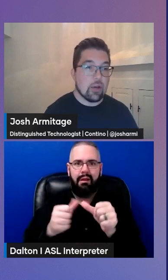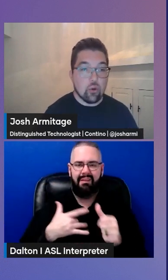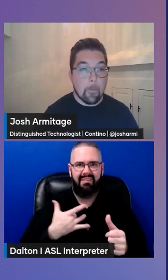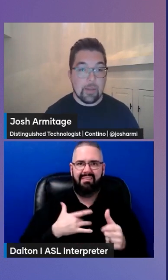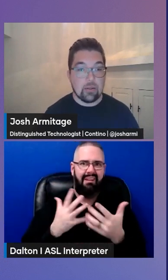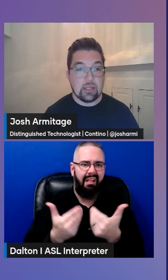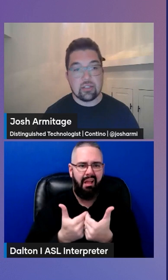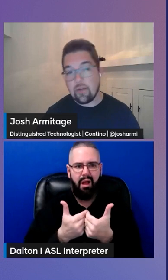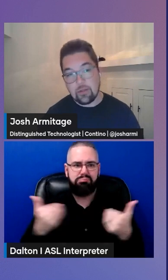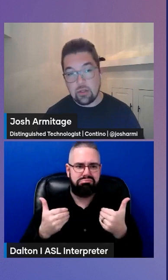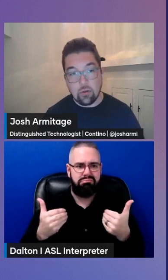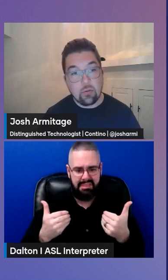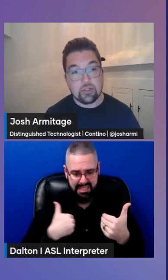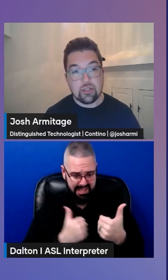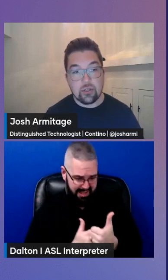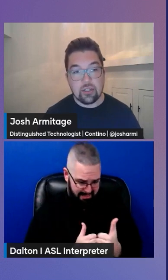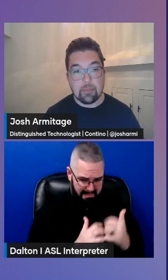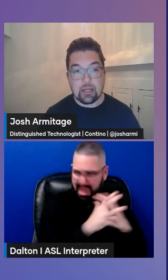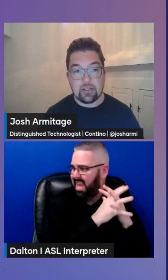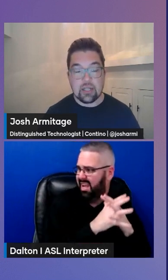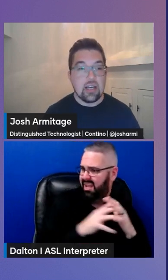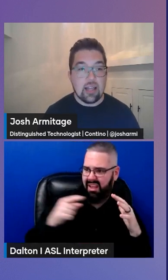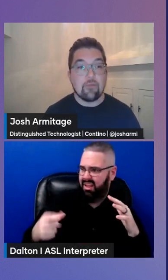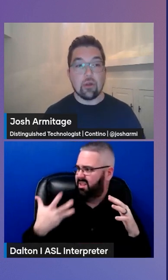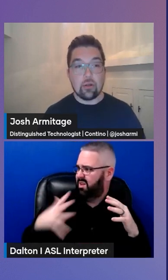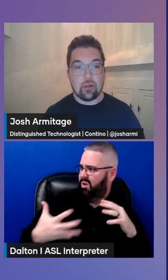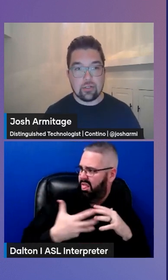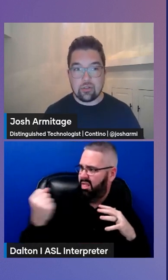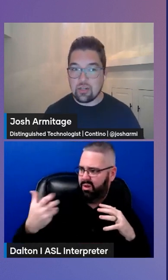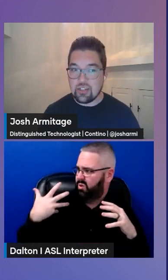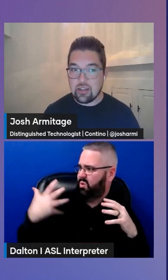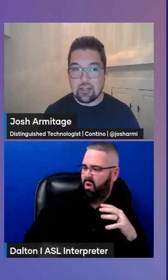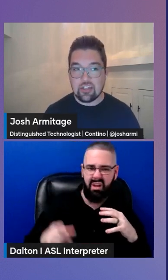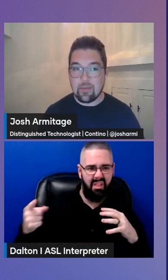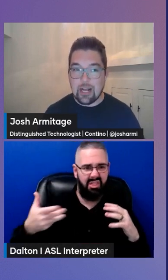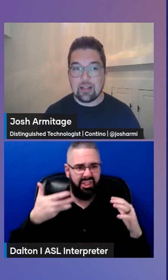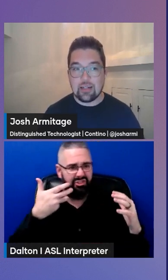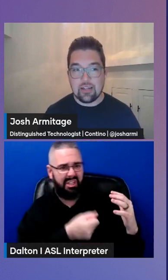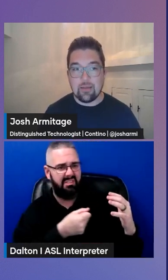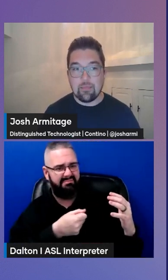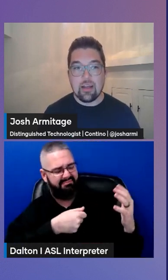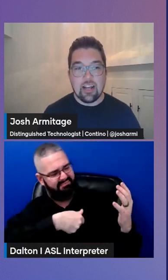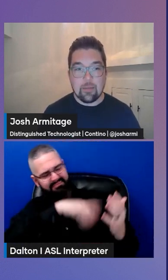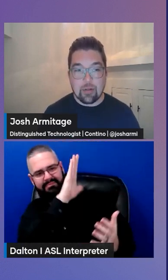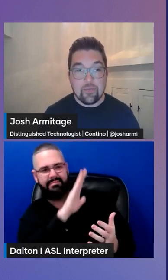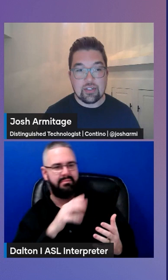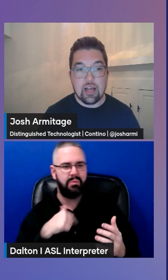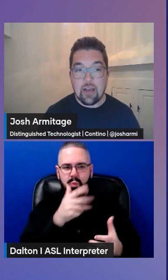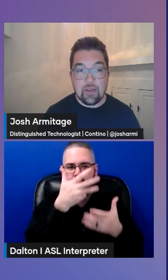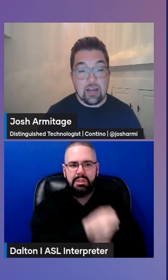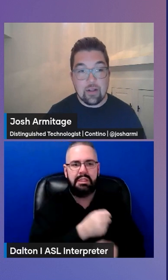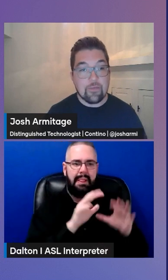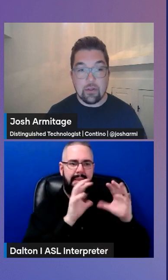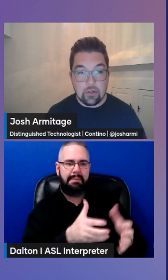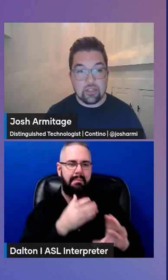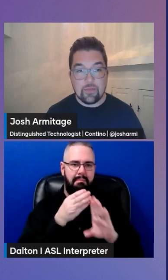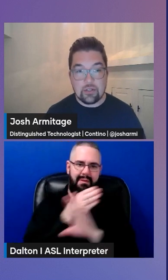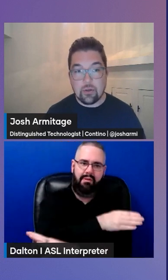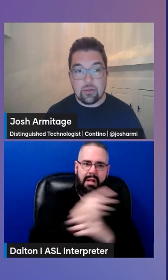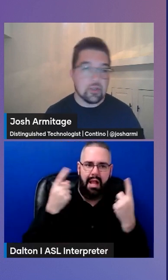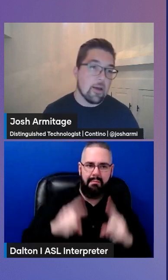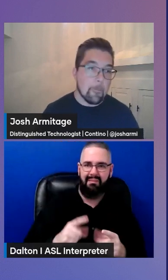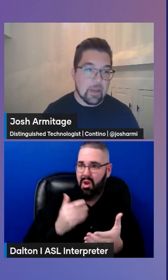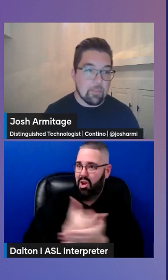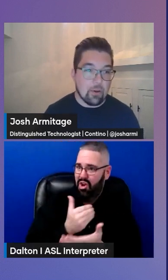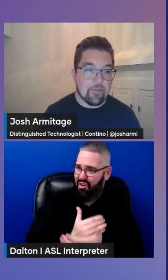teams where you're building stuff and no one wants to use it because they've learned not to trust the things that come out of that team in a previous life. Even if the new stuff is